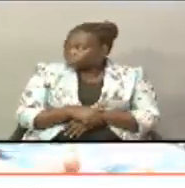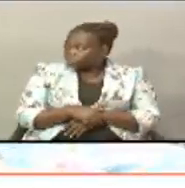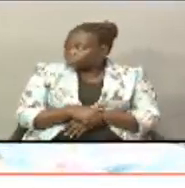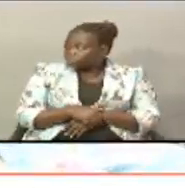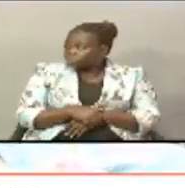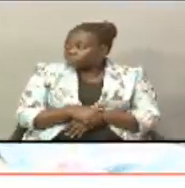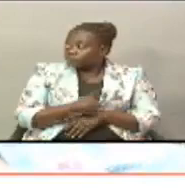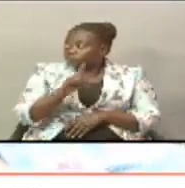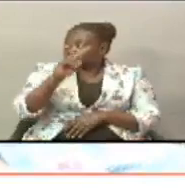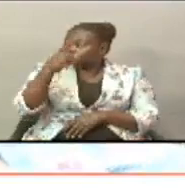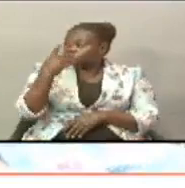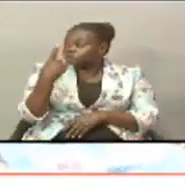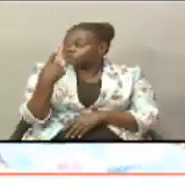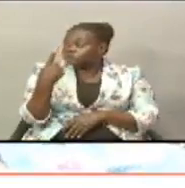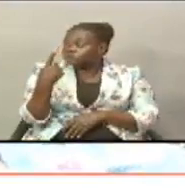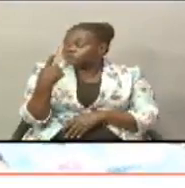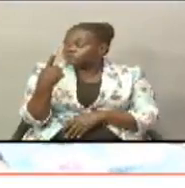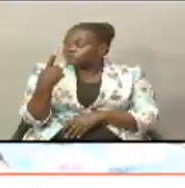First of all,